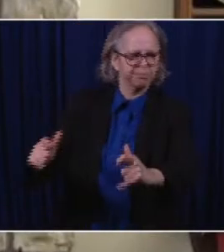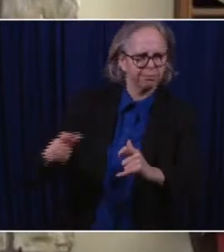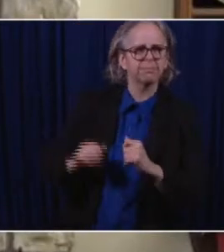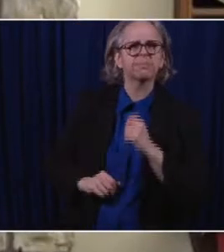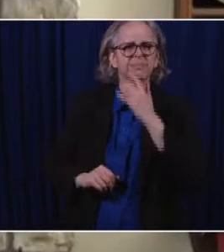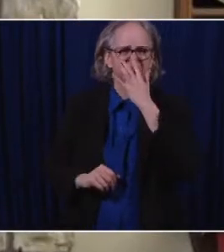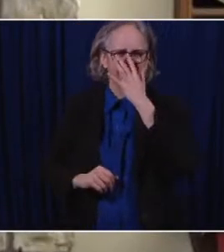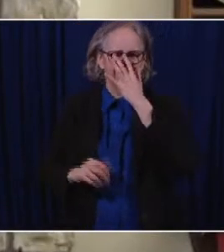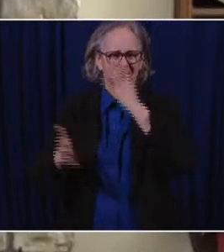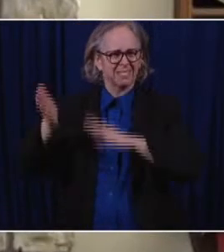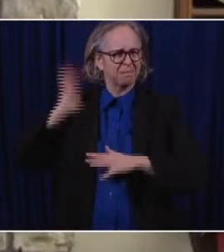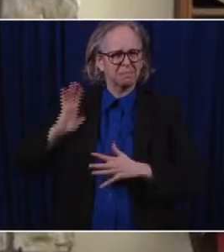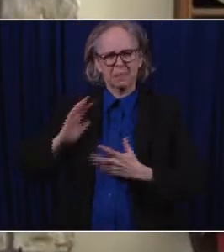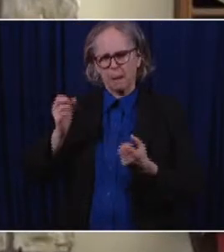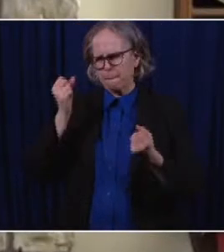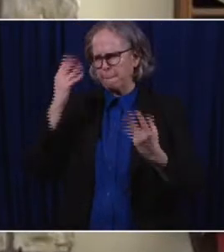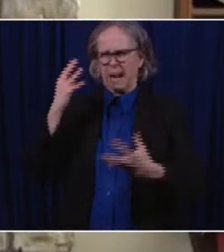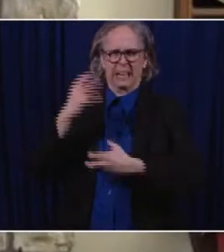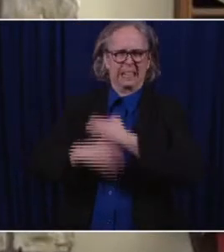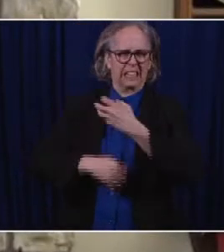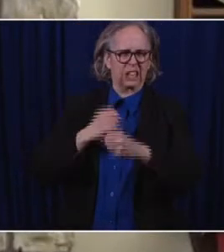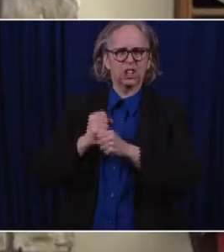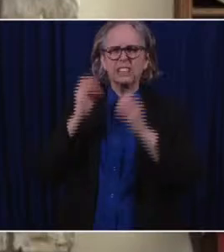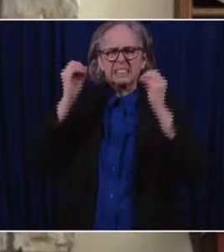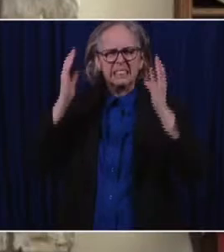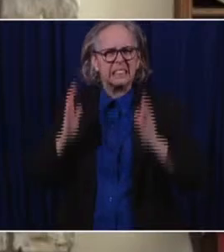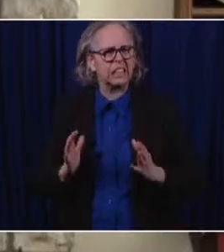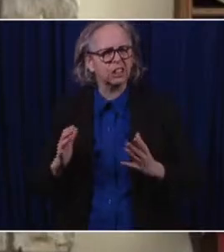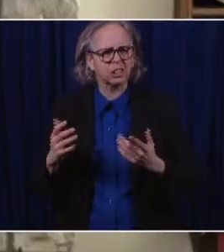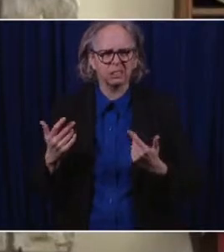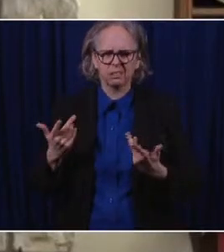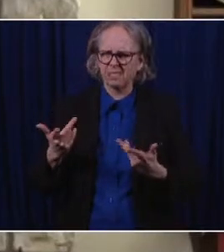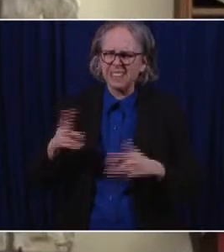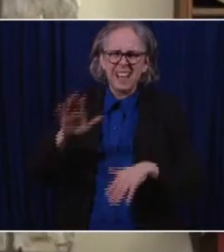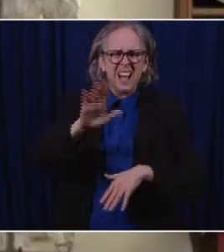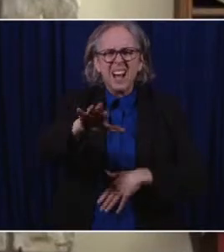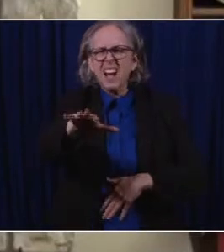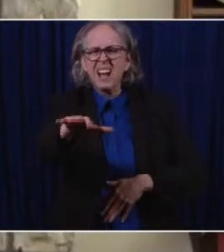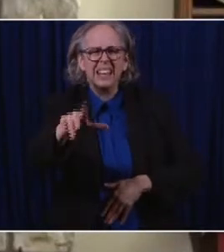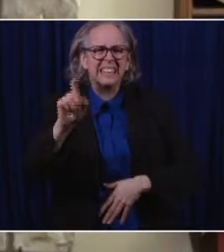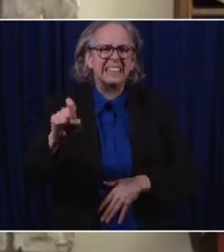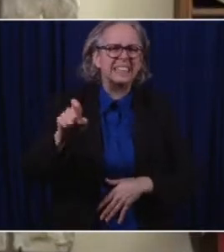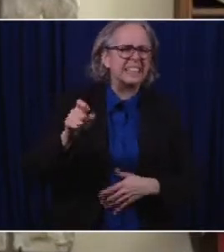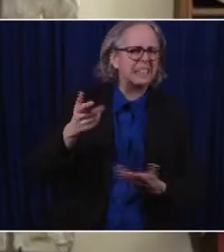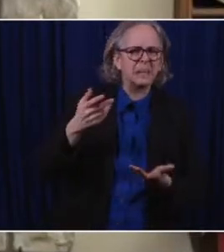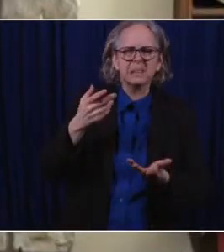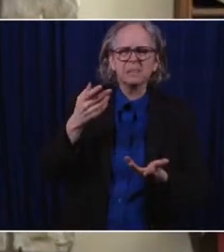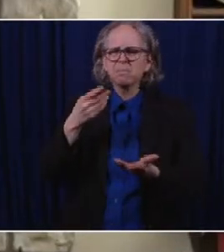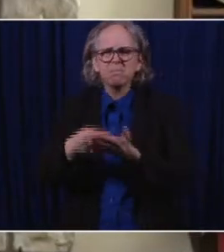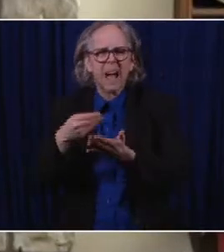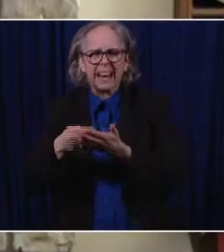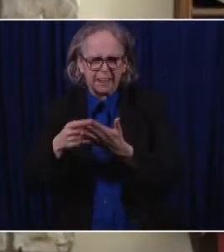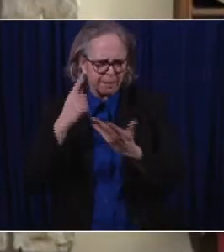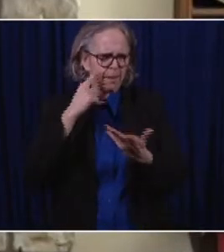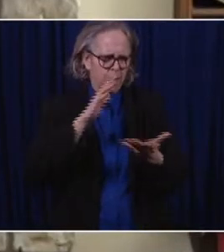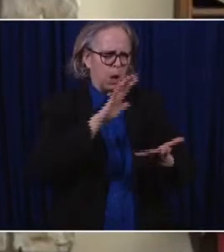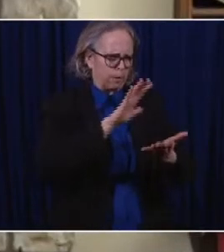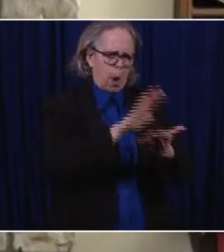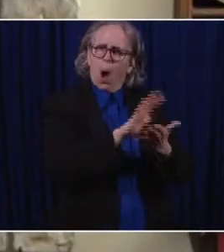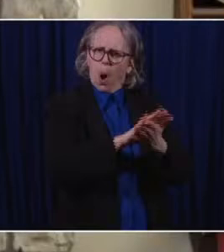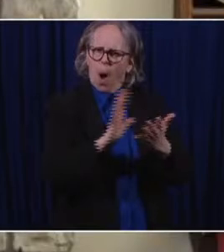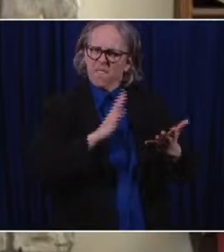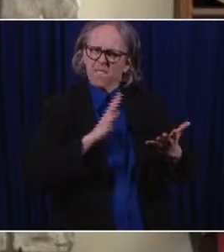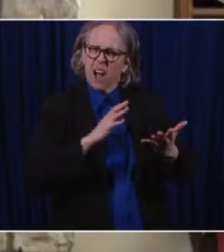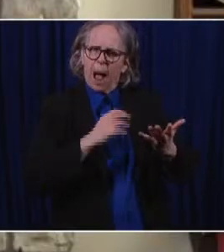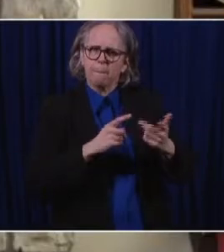job addressing all the needs of our children, both academic and the non-academic challenges. Too